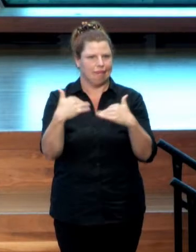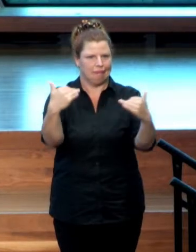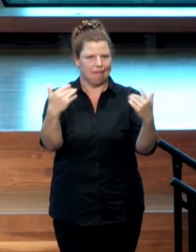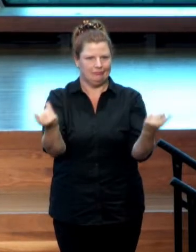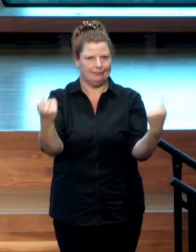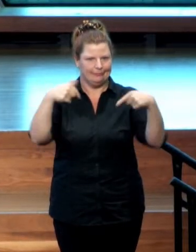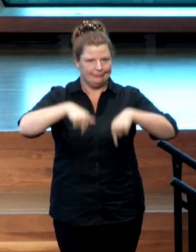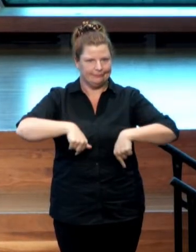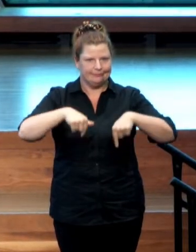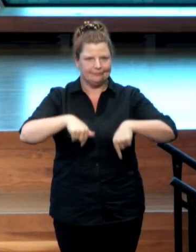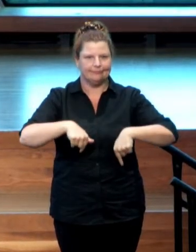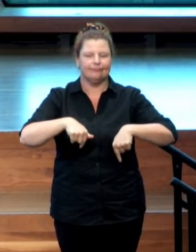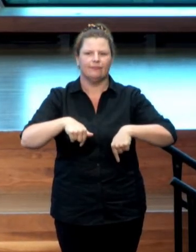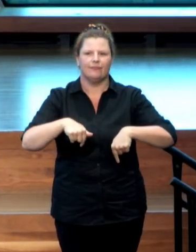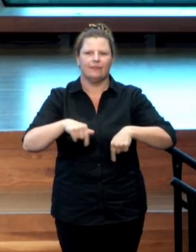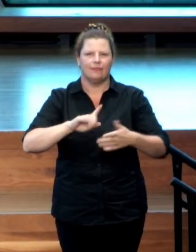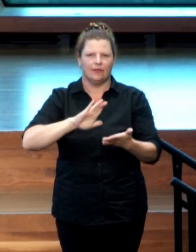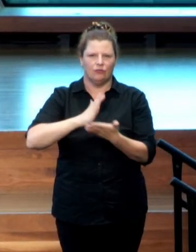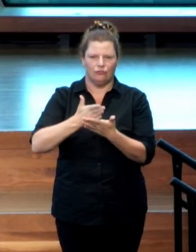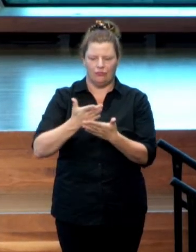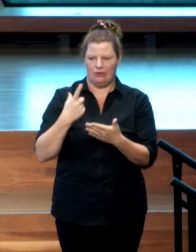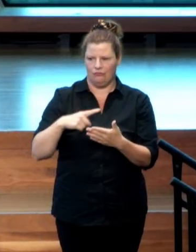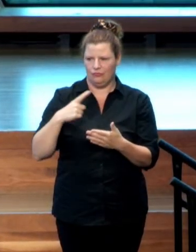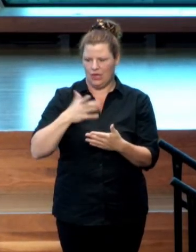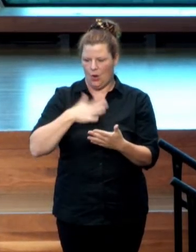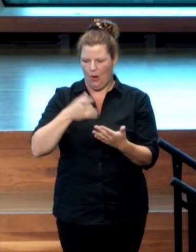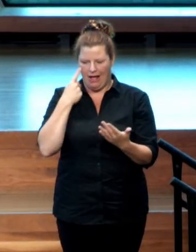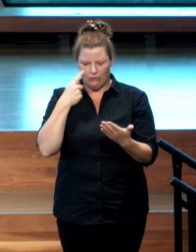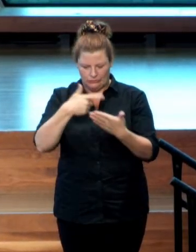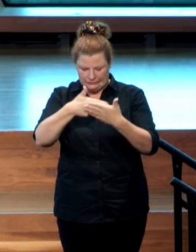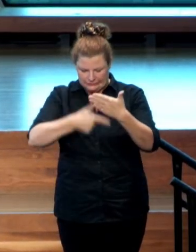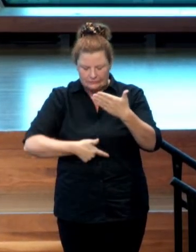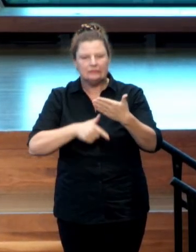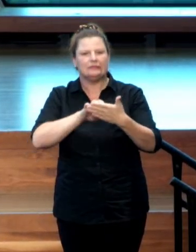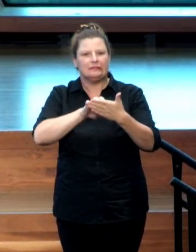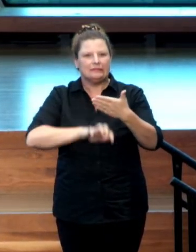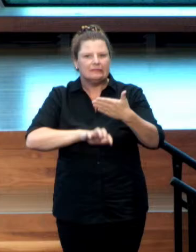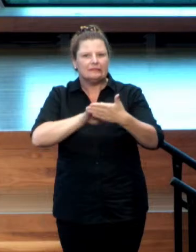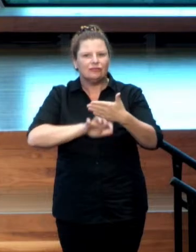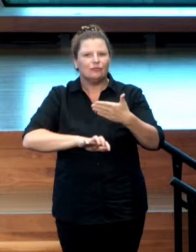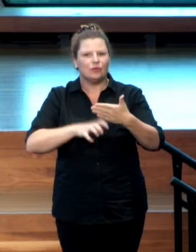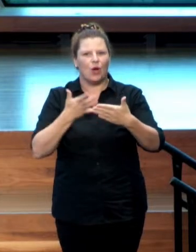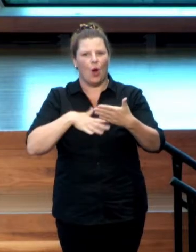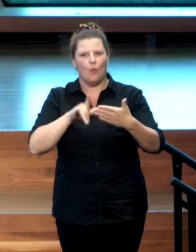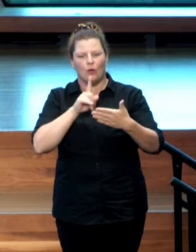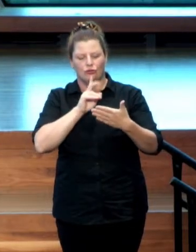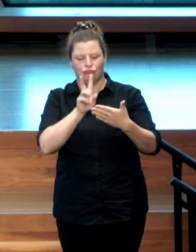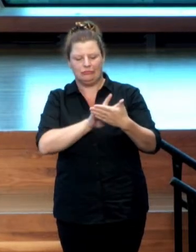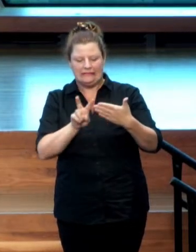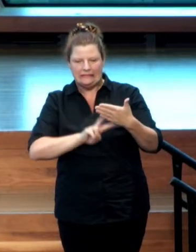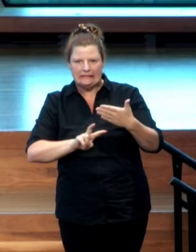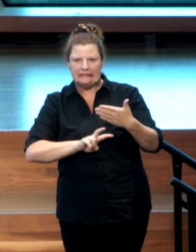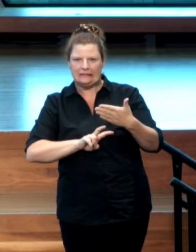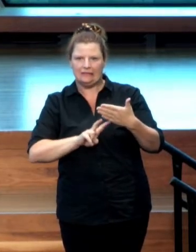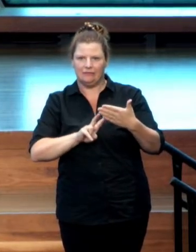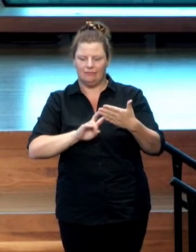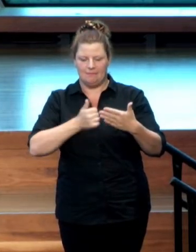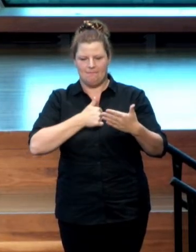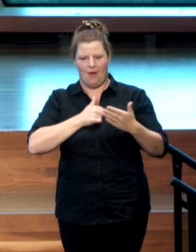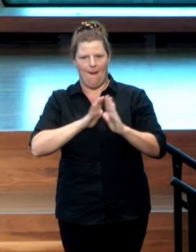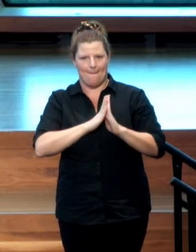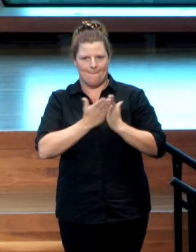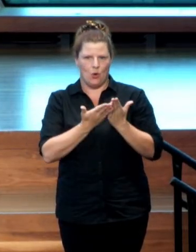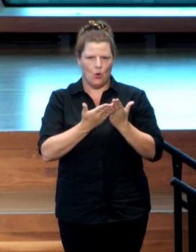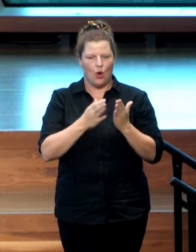the moment. The real reason I actually want to look to my scripted speech is because I want to read briefly from my own book, not to